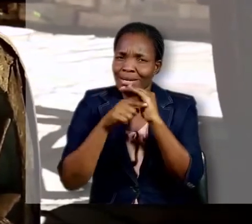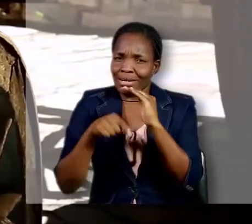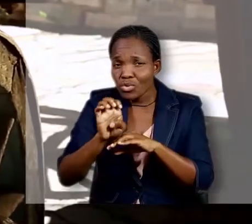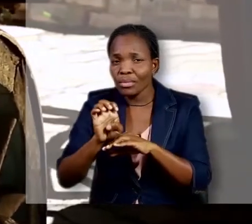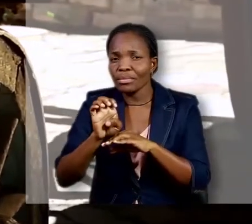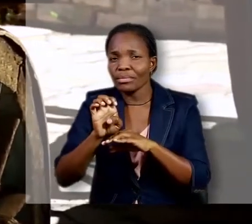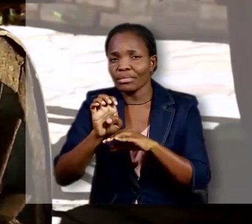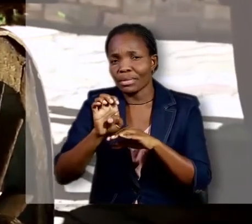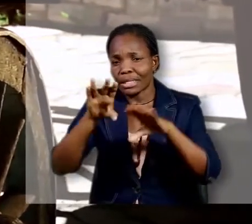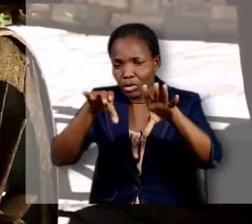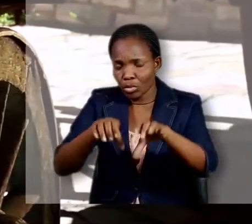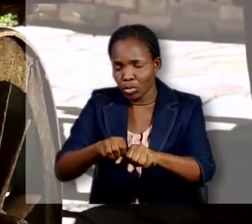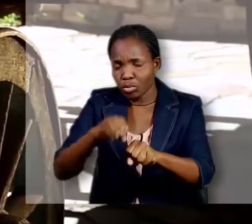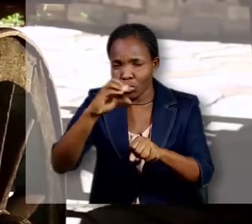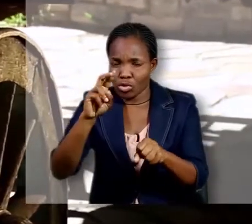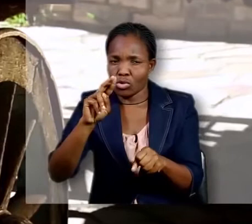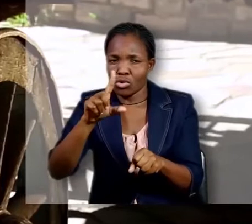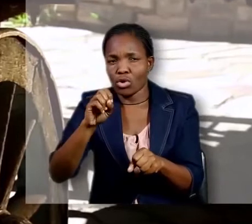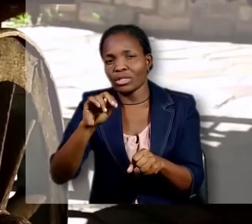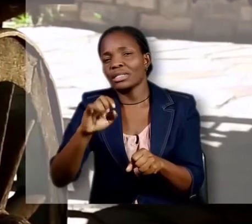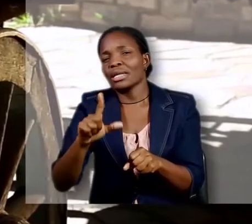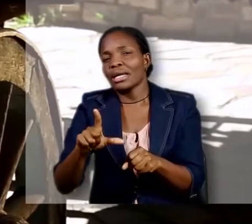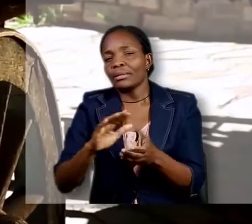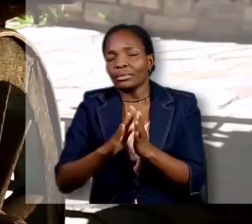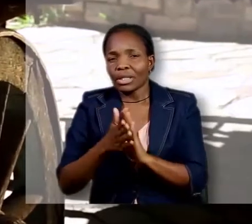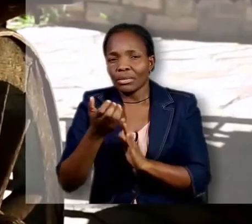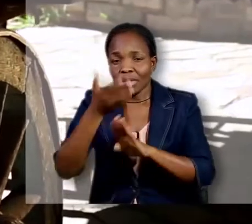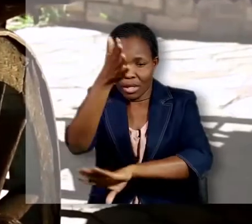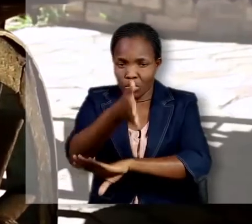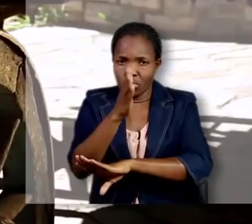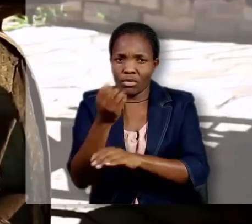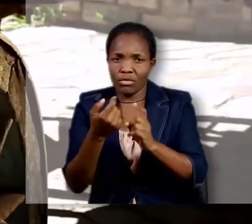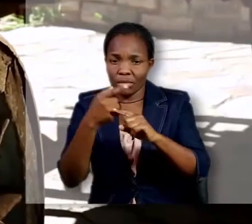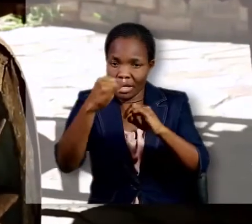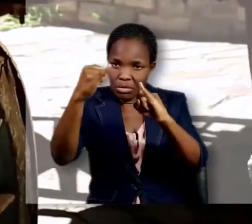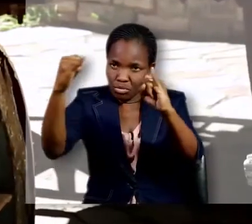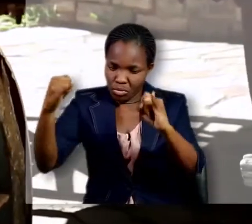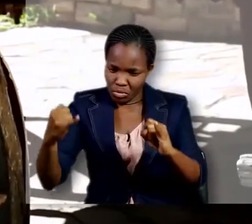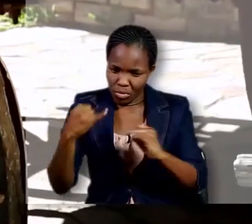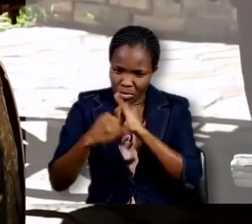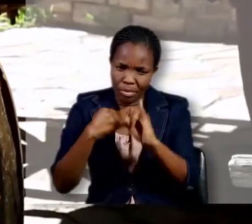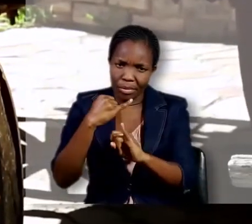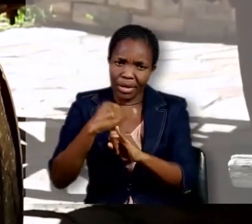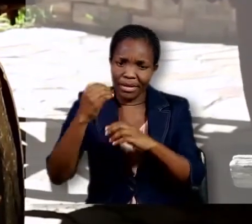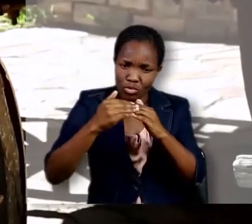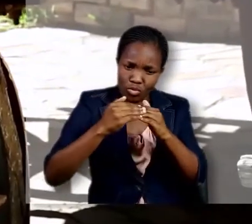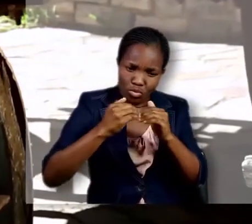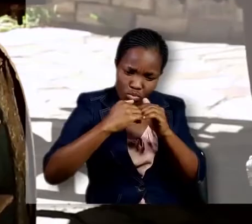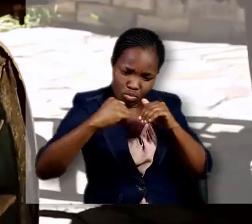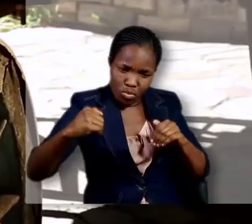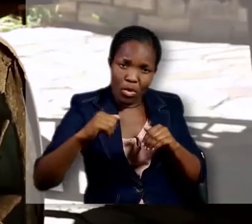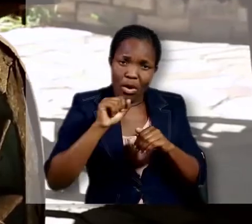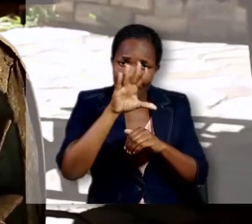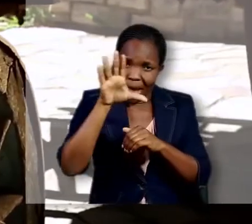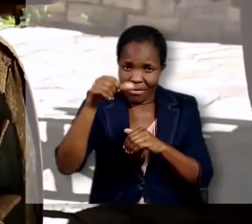borders of colonies were drawn internationally so as to cut across African kingdoms and tribal lands, thereby causing divisions among the